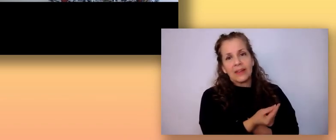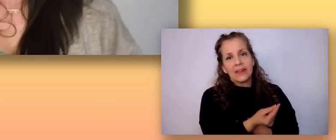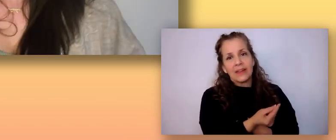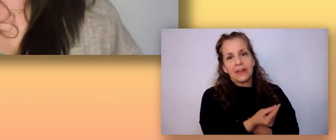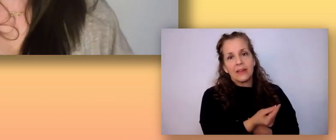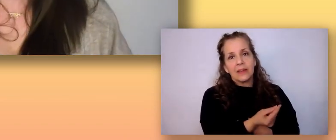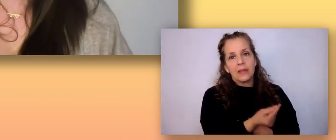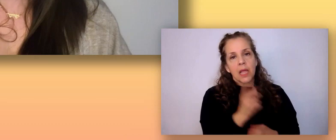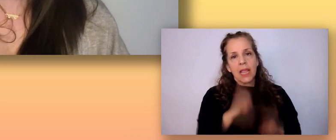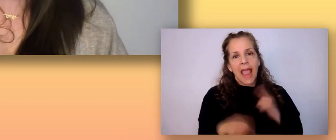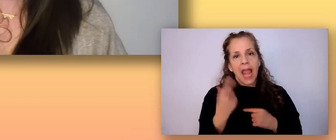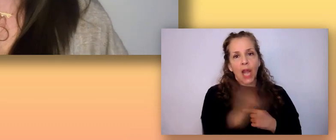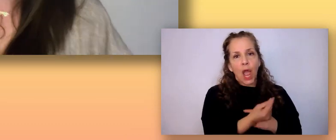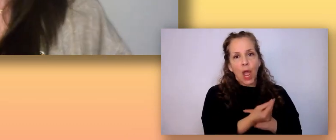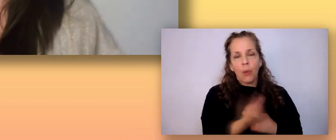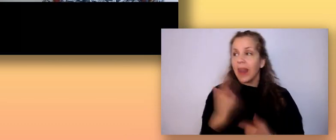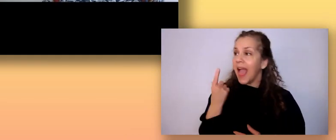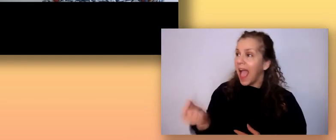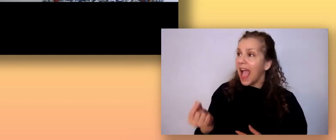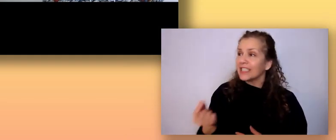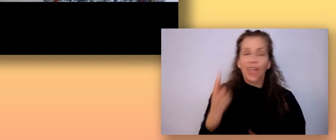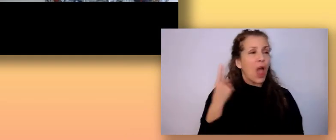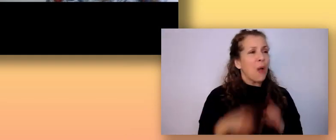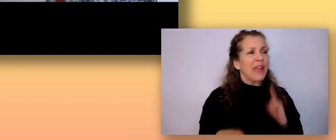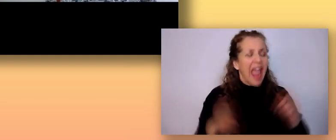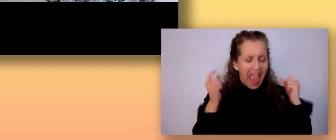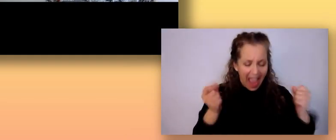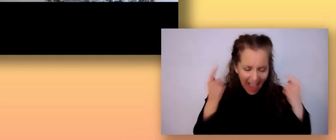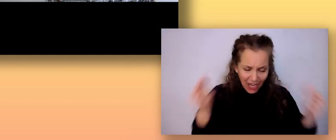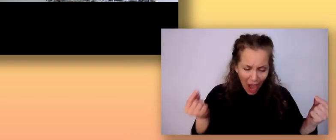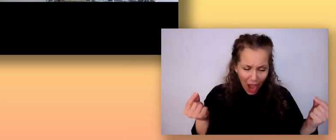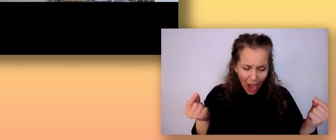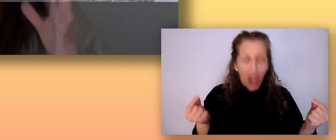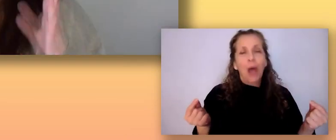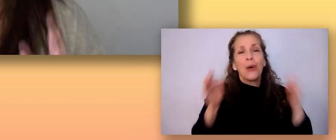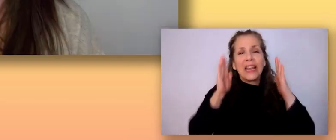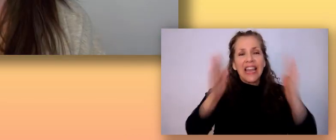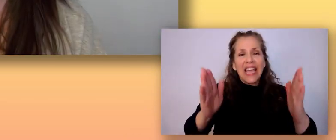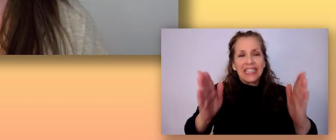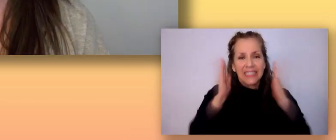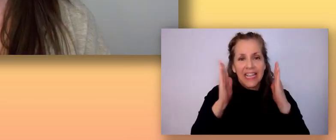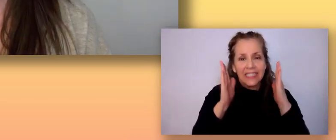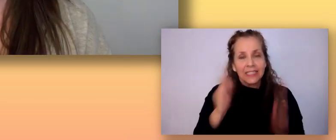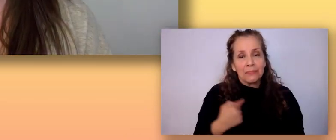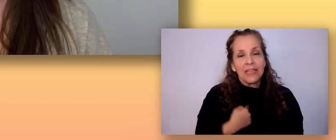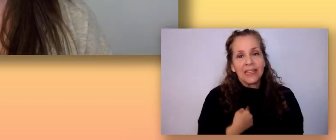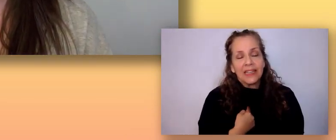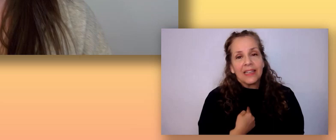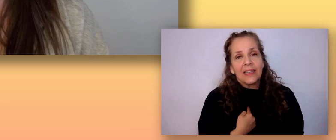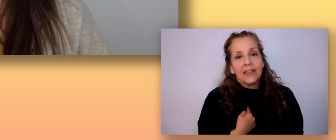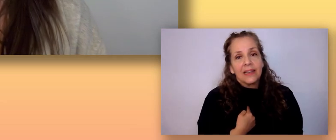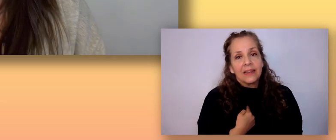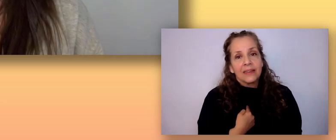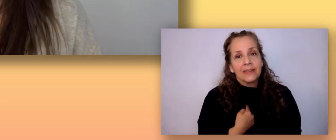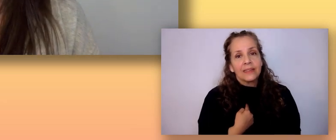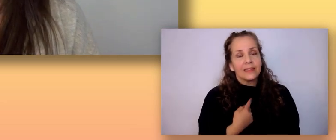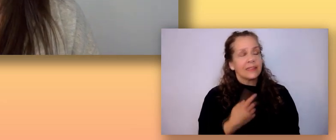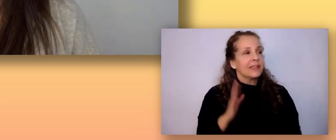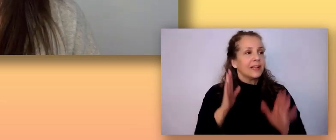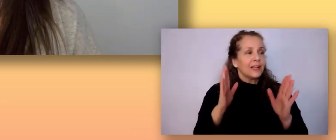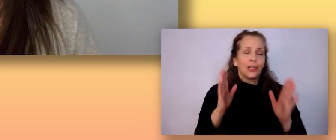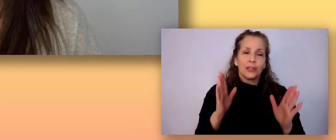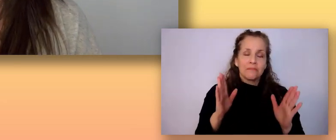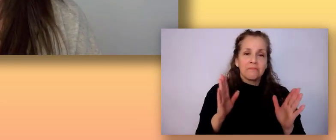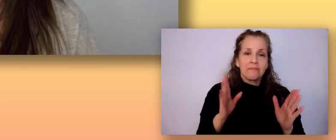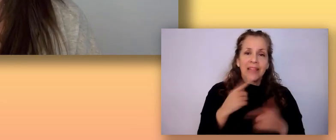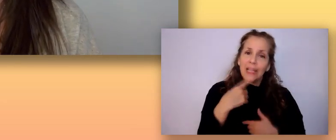Let's go. Can't go. Let's go. Won't listen to me. Look, I said